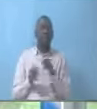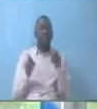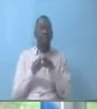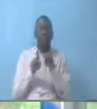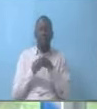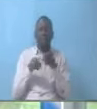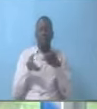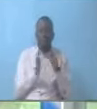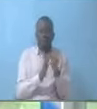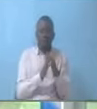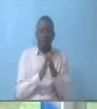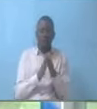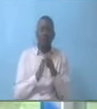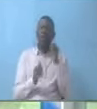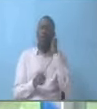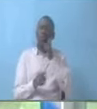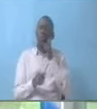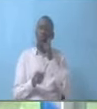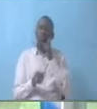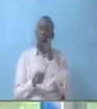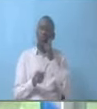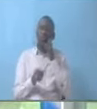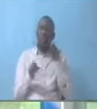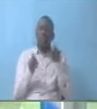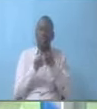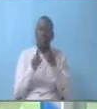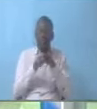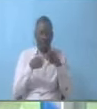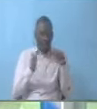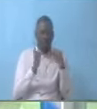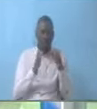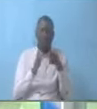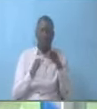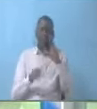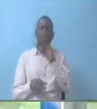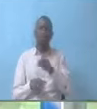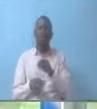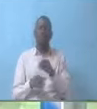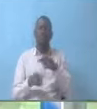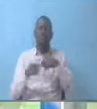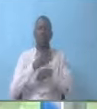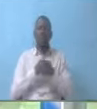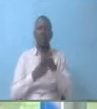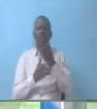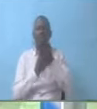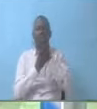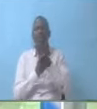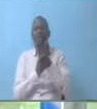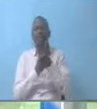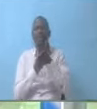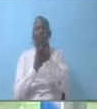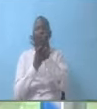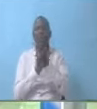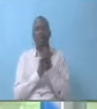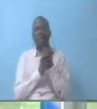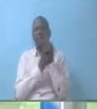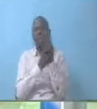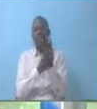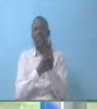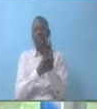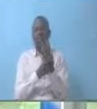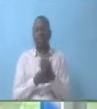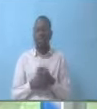was applied in 1994. Ben na anam bobu nak mom lañ jëfé ci atum 1994. Perhaps maybe that explains